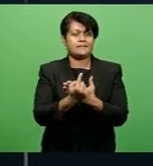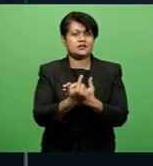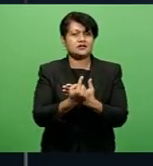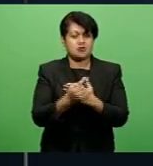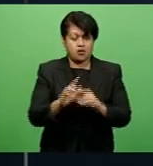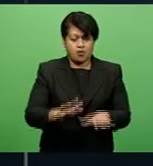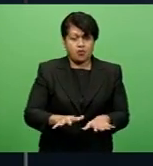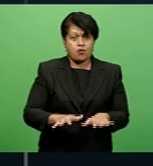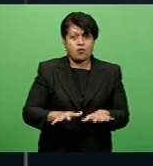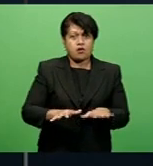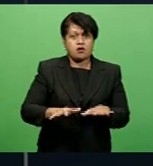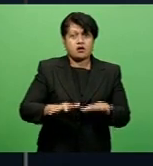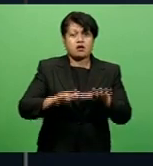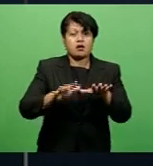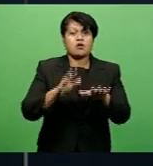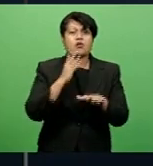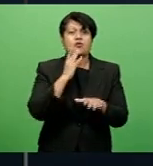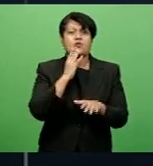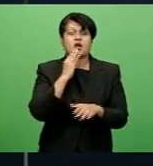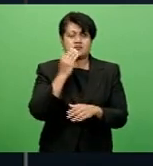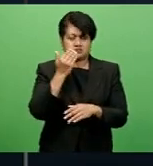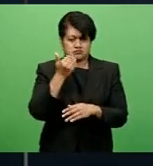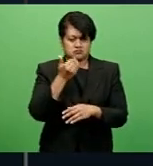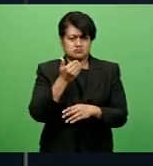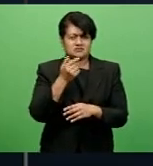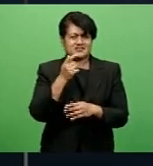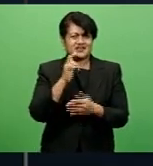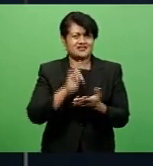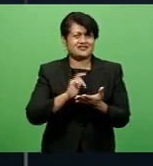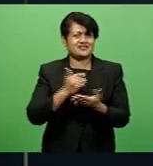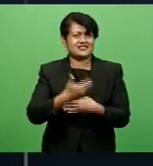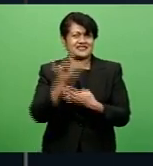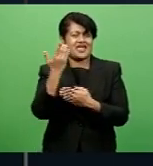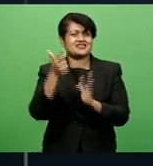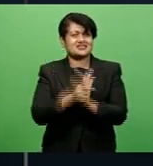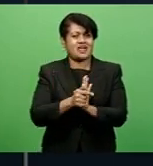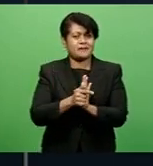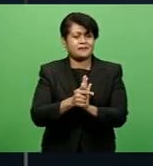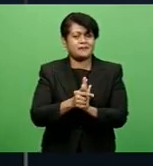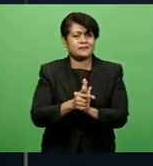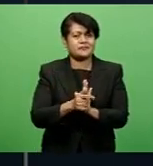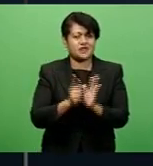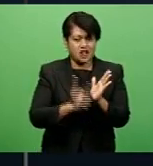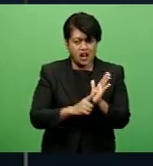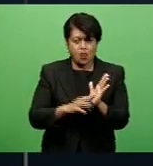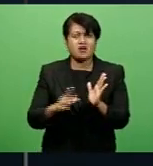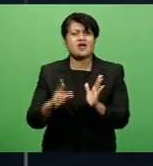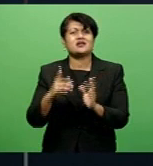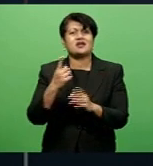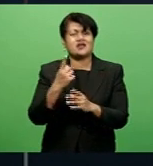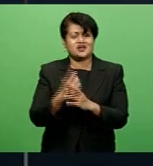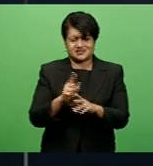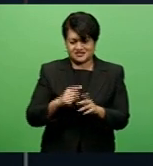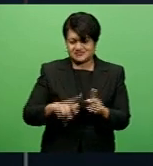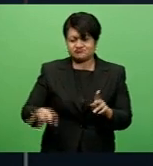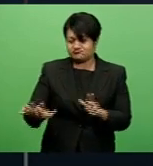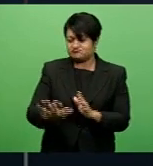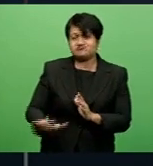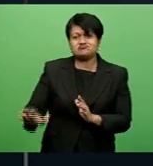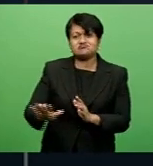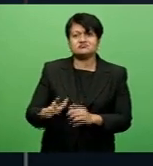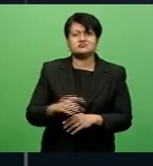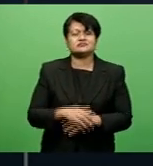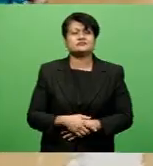water level started rising at midday and parts of their village, including the Loanga area and nearby settlements, were flooded. Josiah